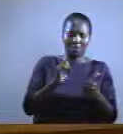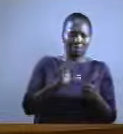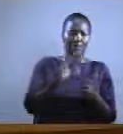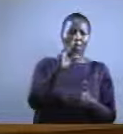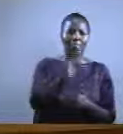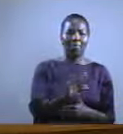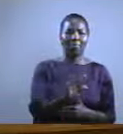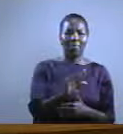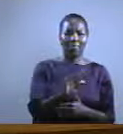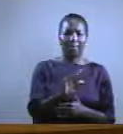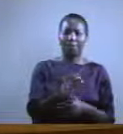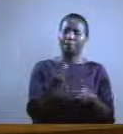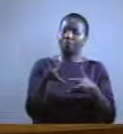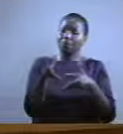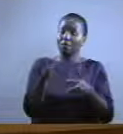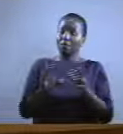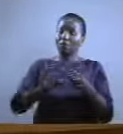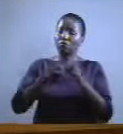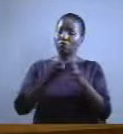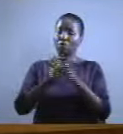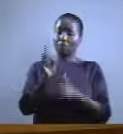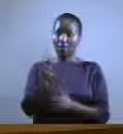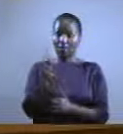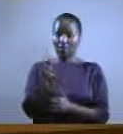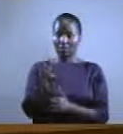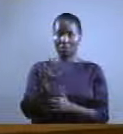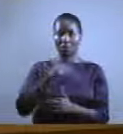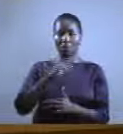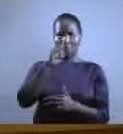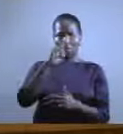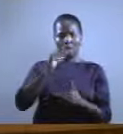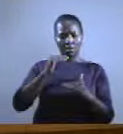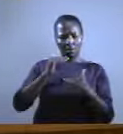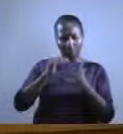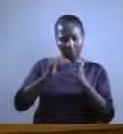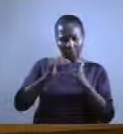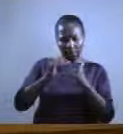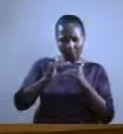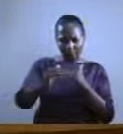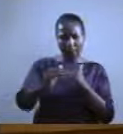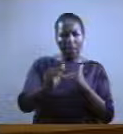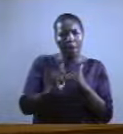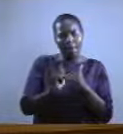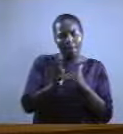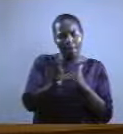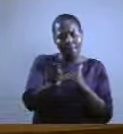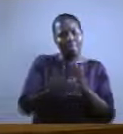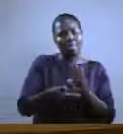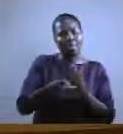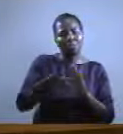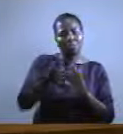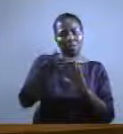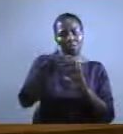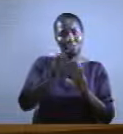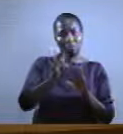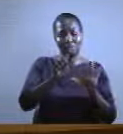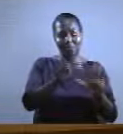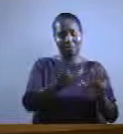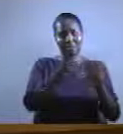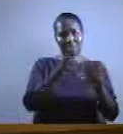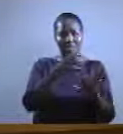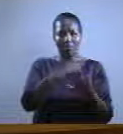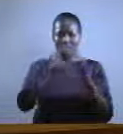the problem, Honourable Speaker, is that achieving the stabilization of debt in 2017 depends on the Minister's forecast